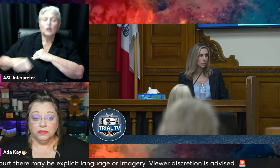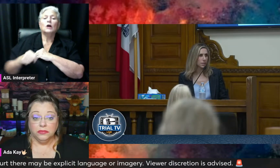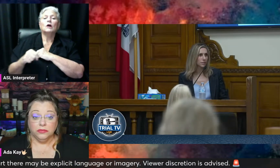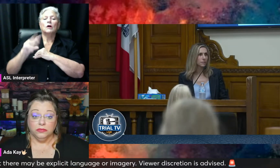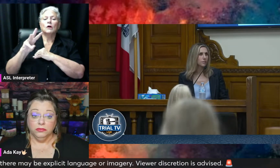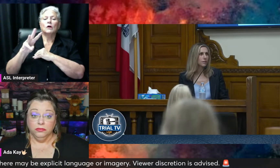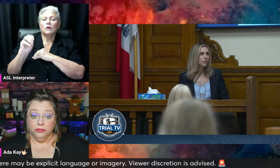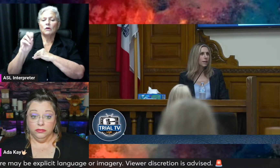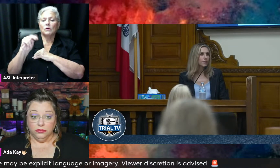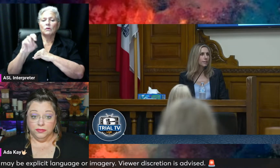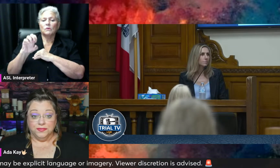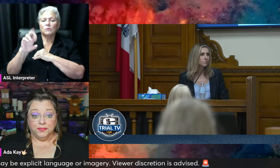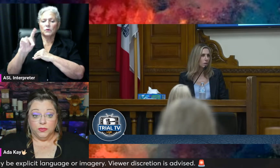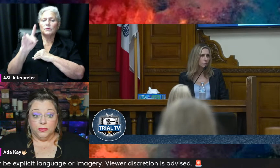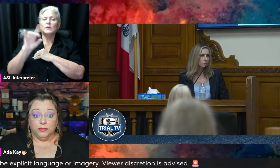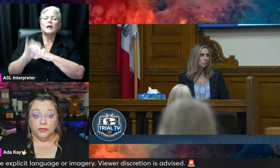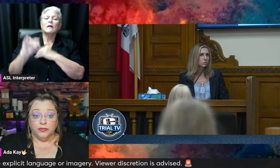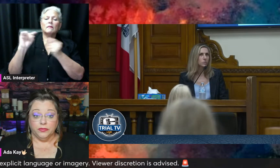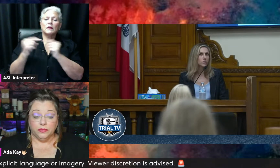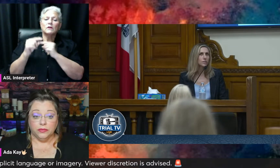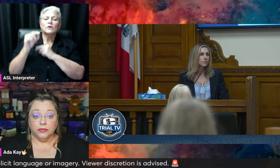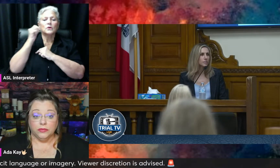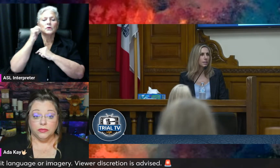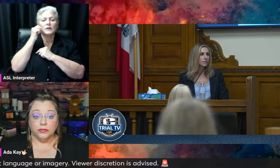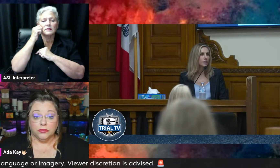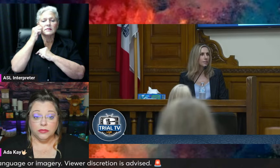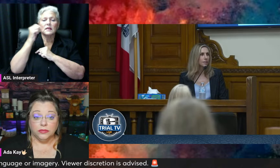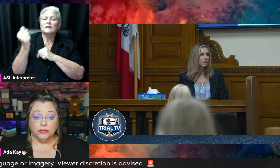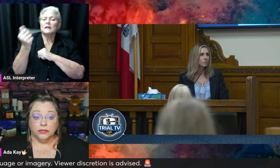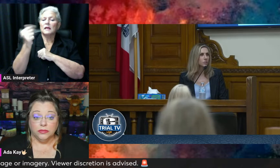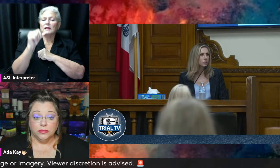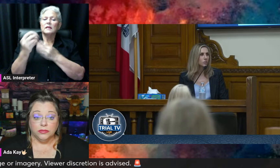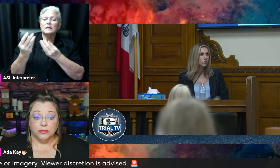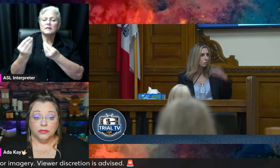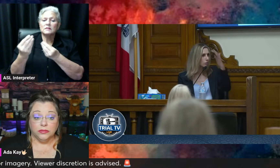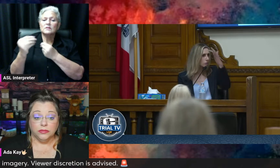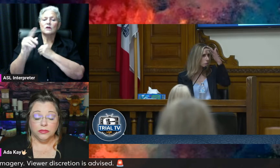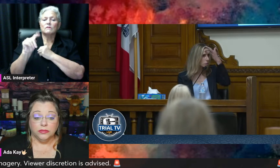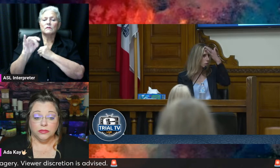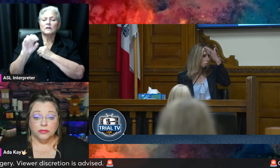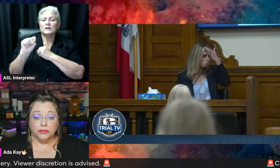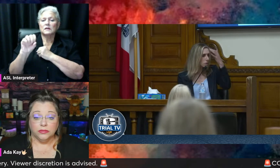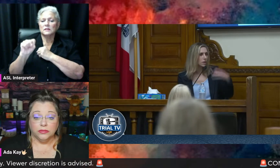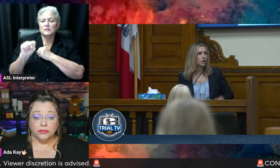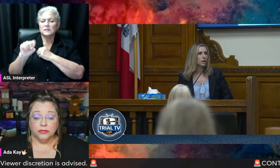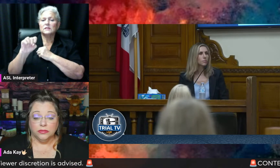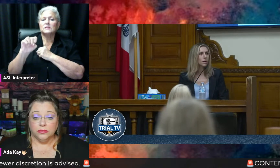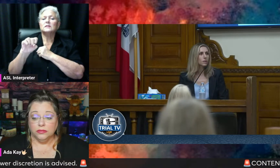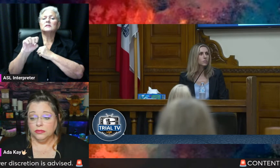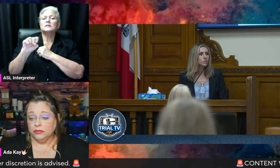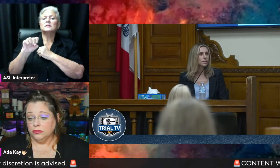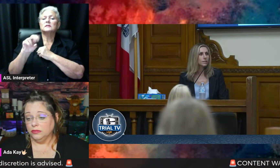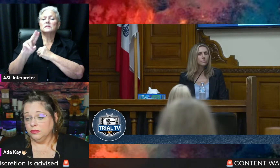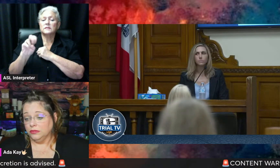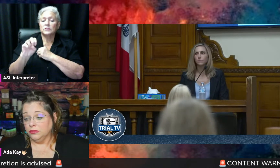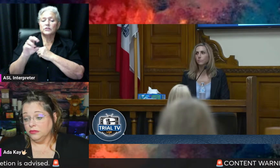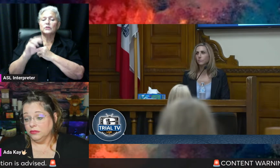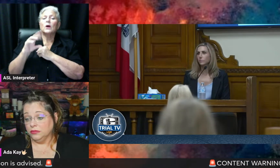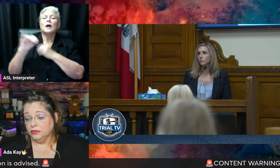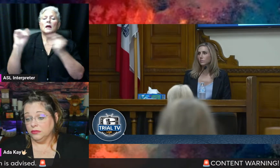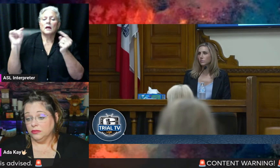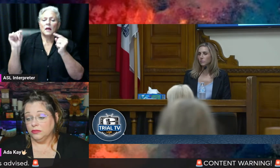injured the skin and any soft tissue underneath the skin, and then it injured the frontal bone underneath